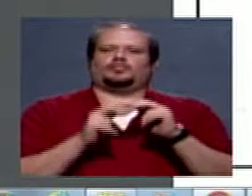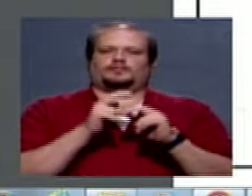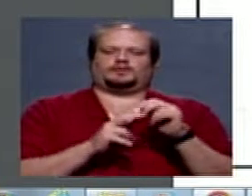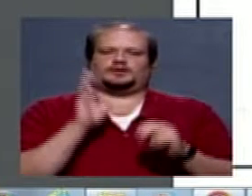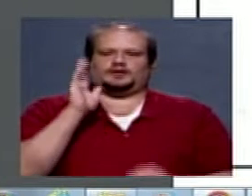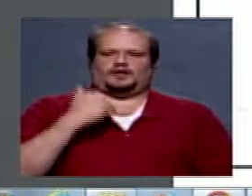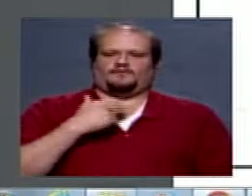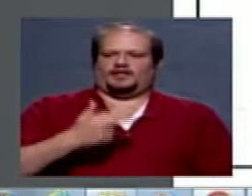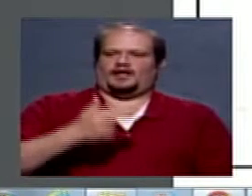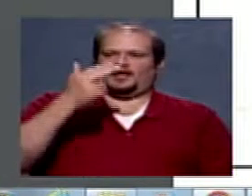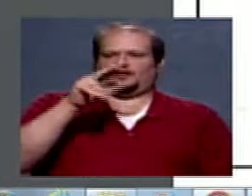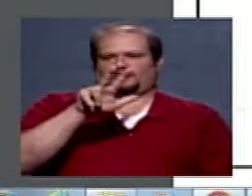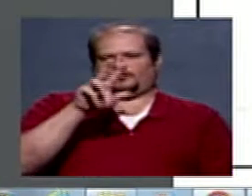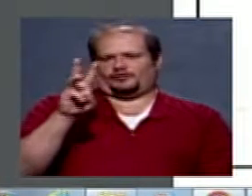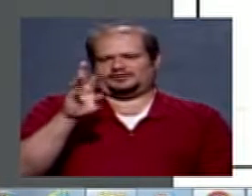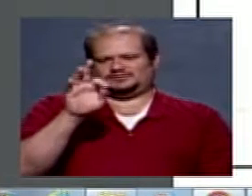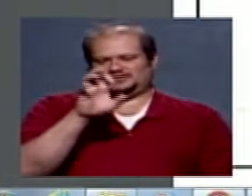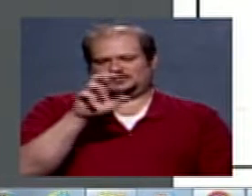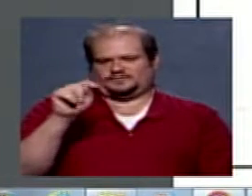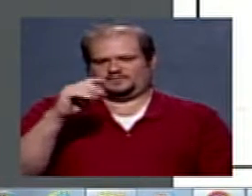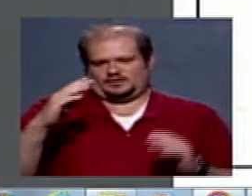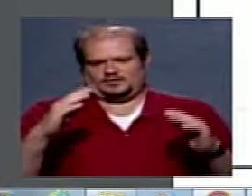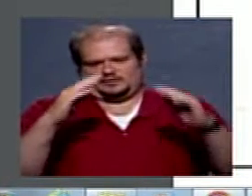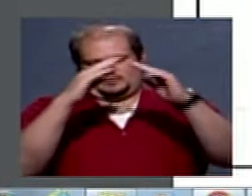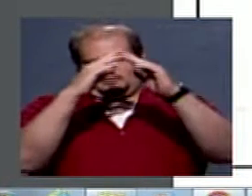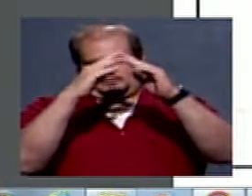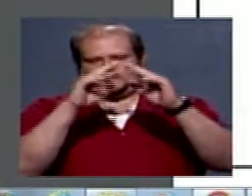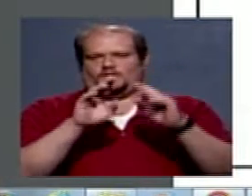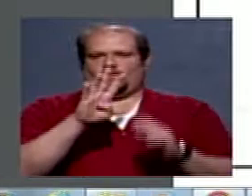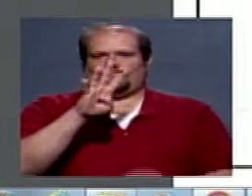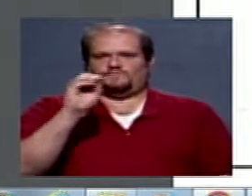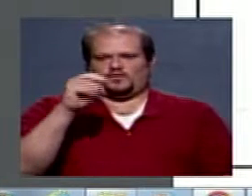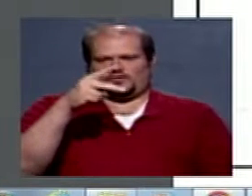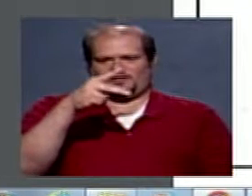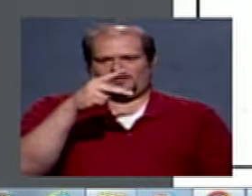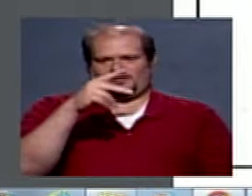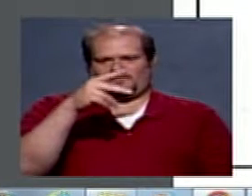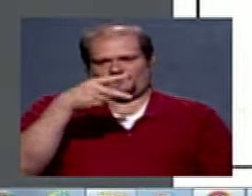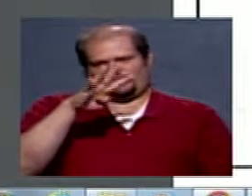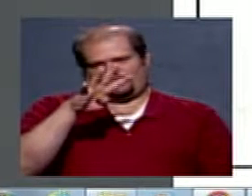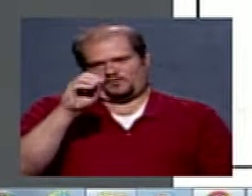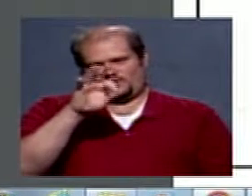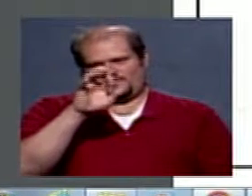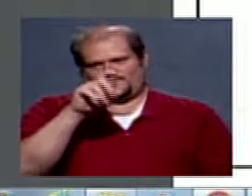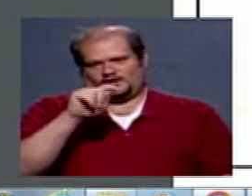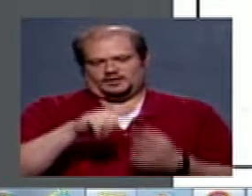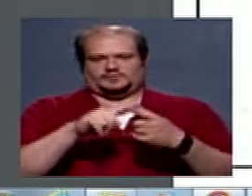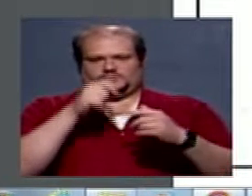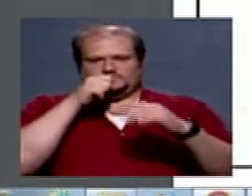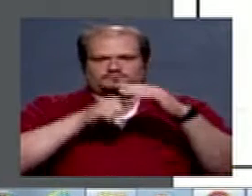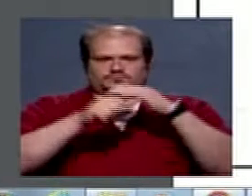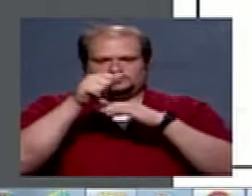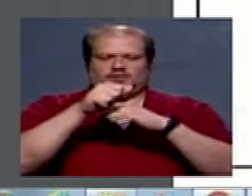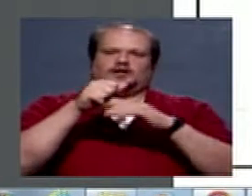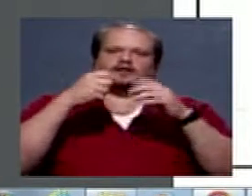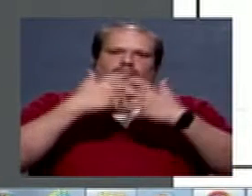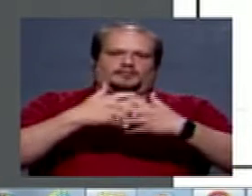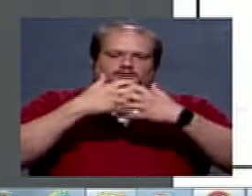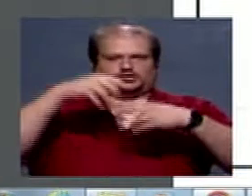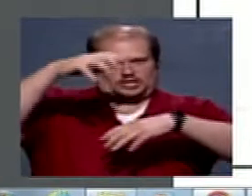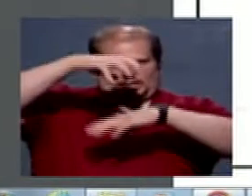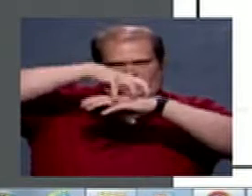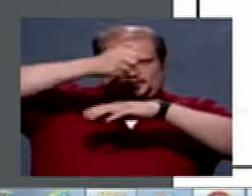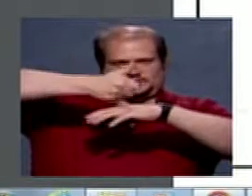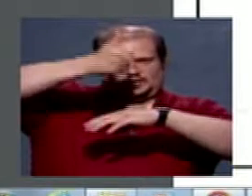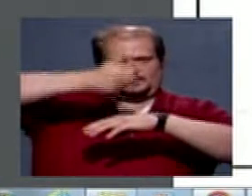have a height of 36 feet with a parapet extending to 40 feet to screen the roof-mounted mechanical units. The C3 district has a height